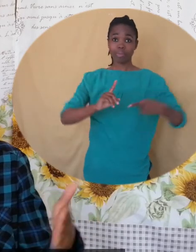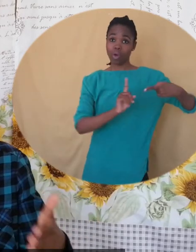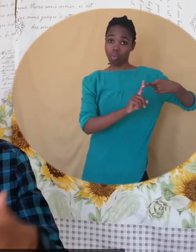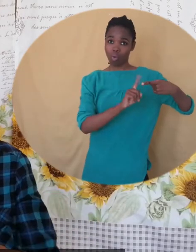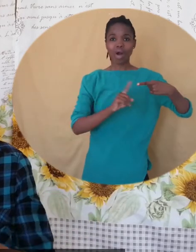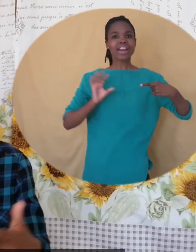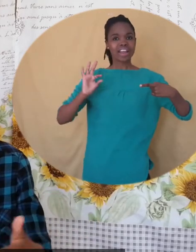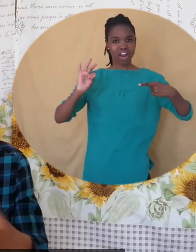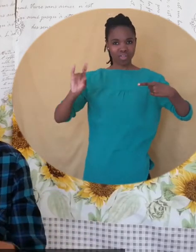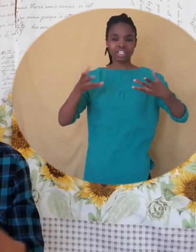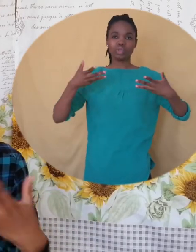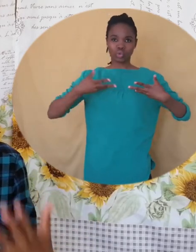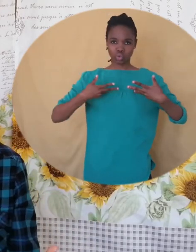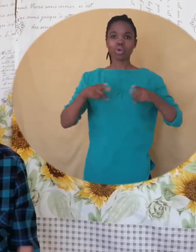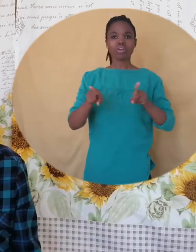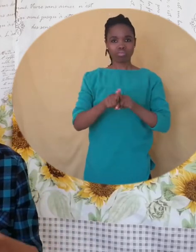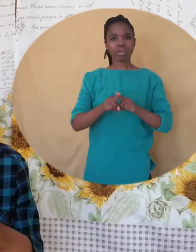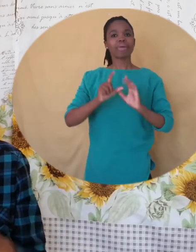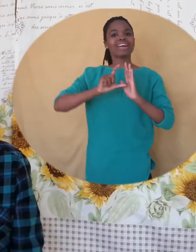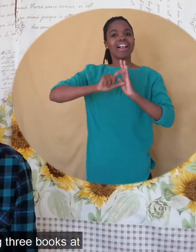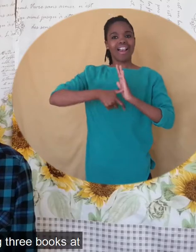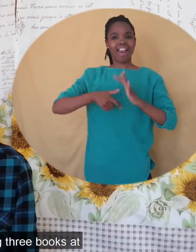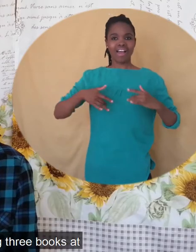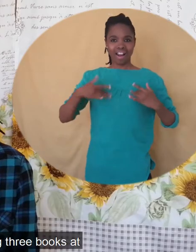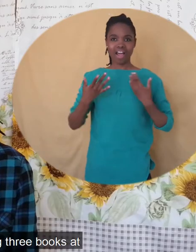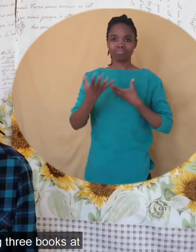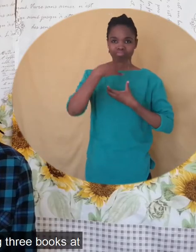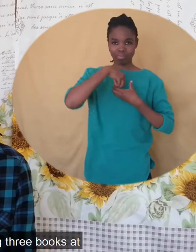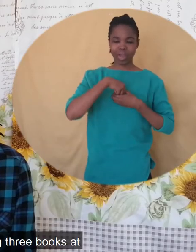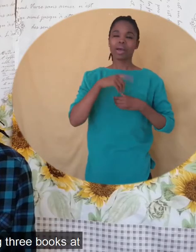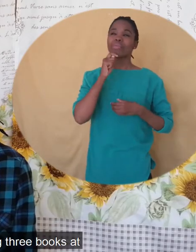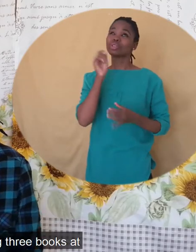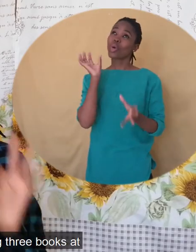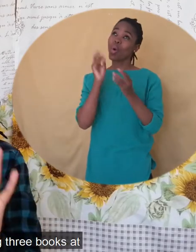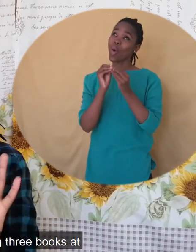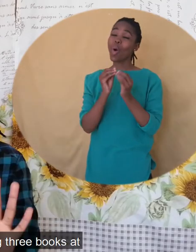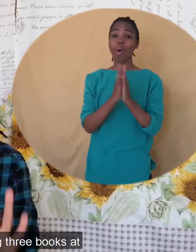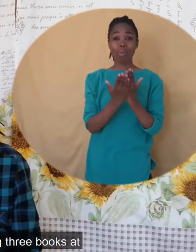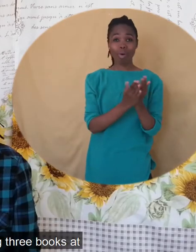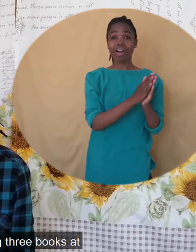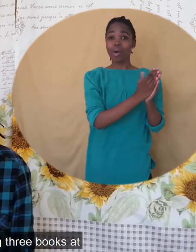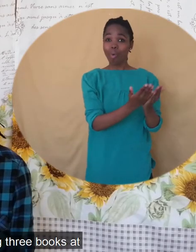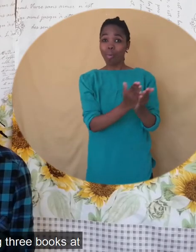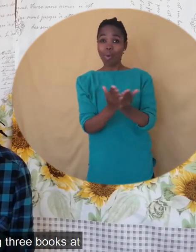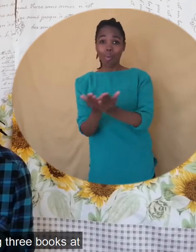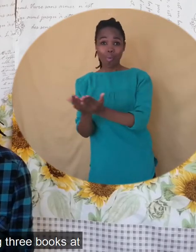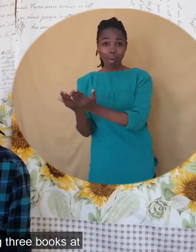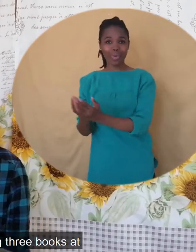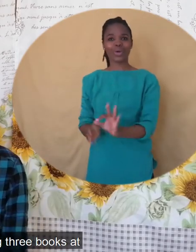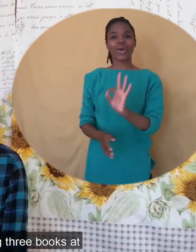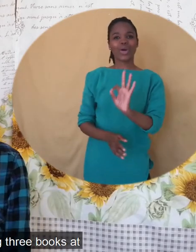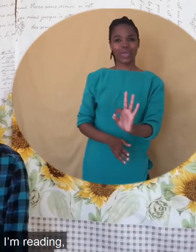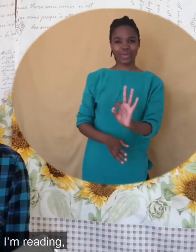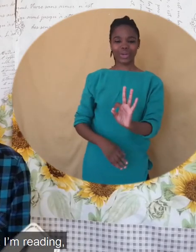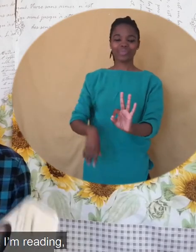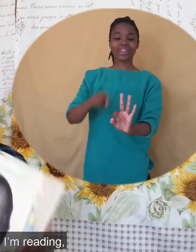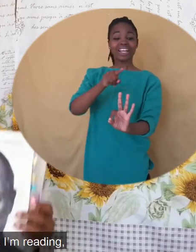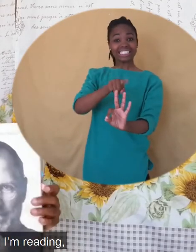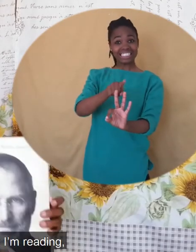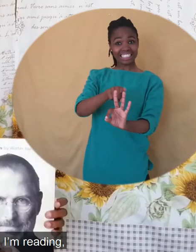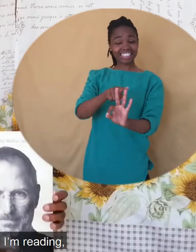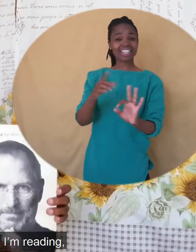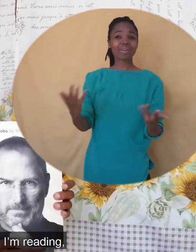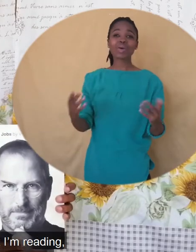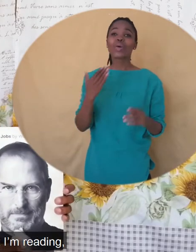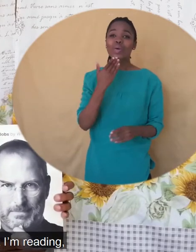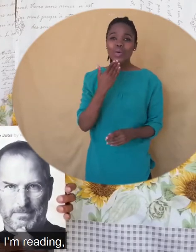book that I'm always reading every day. It's a lifestyle, but I can safely say I'm reading 3 books at the same time right now. This is the second book that